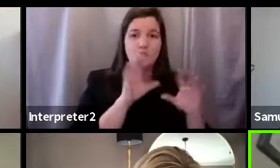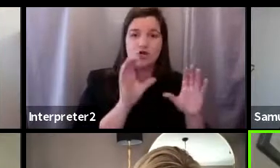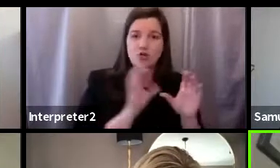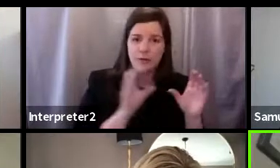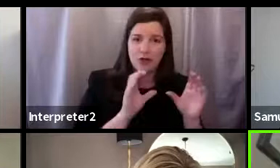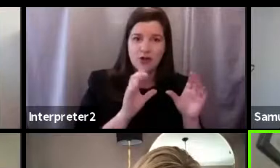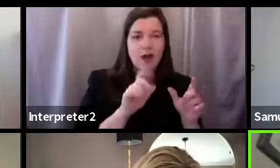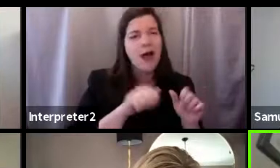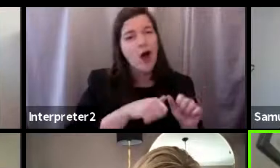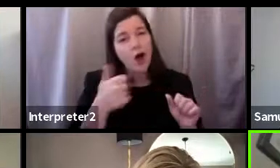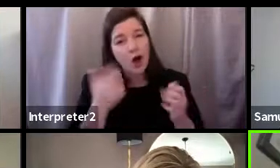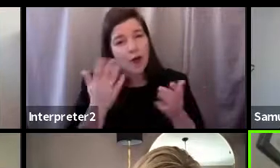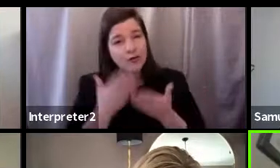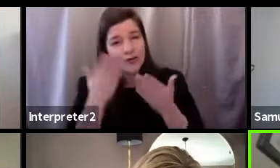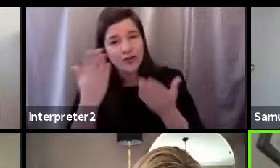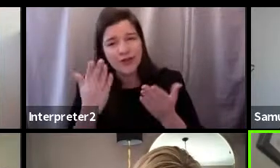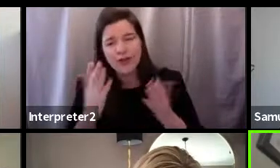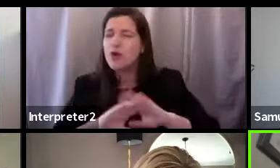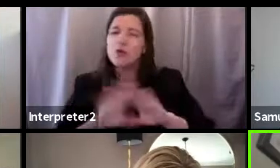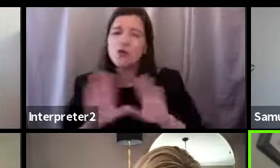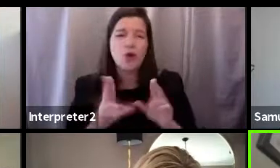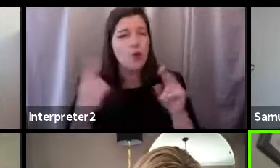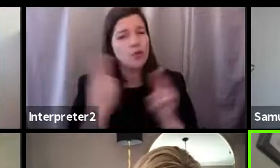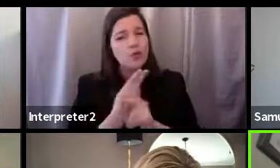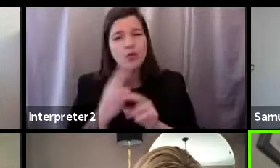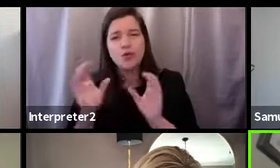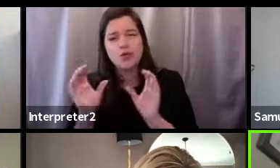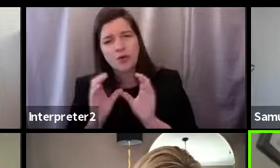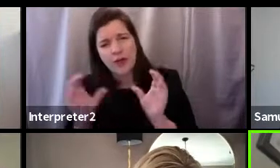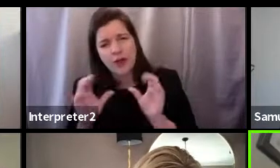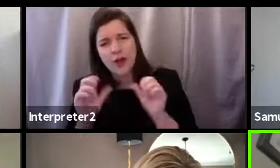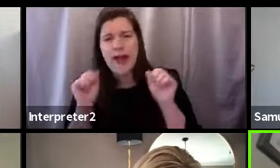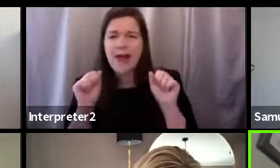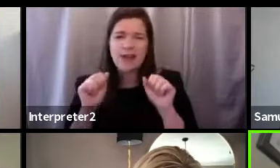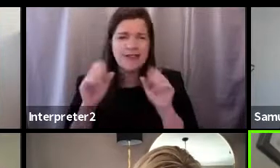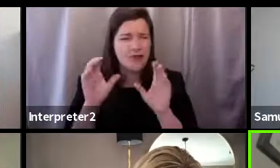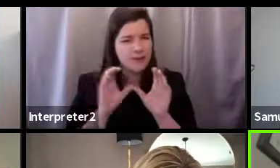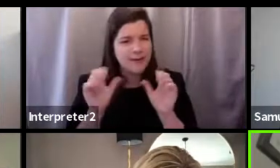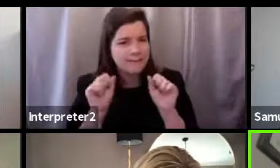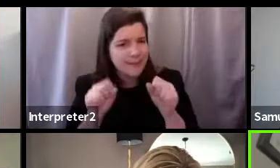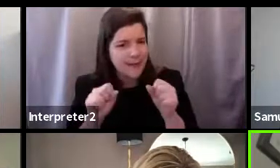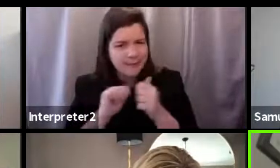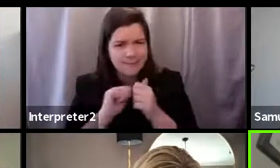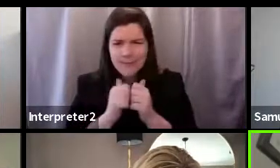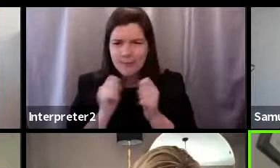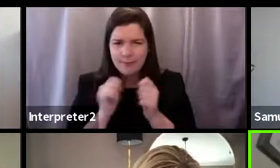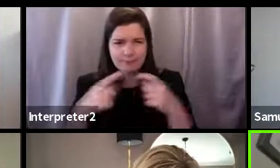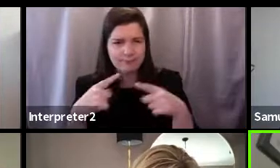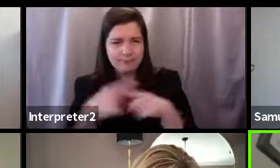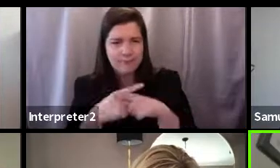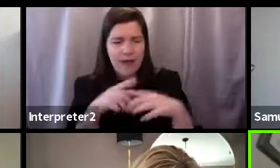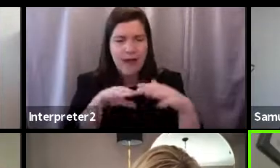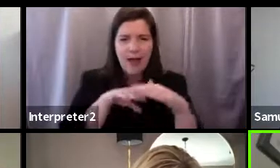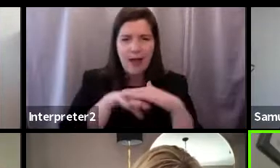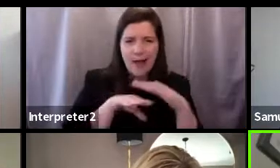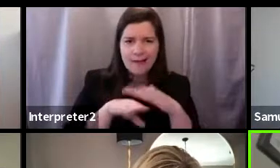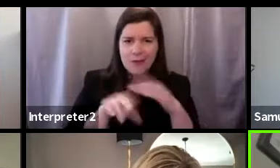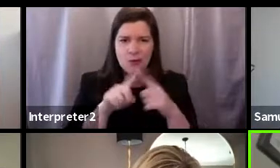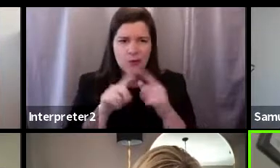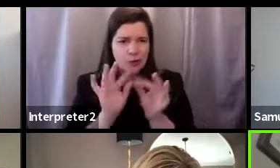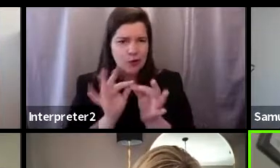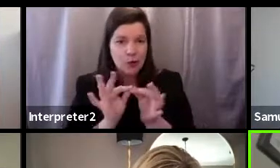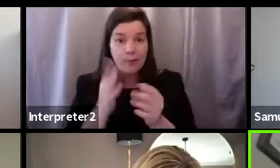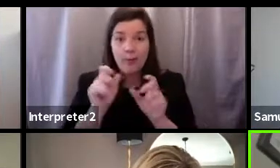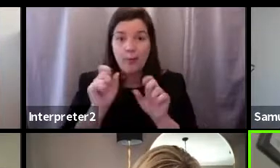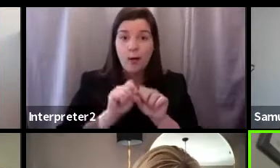was a suggestion that we not use certification because it could somehow interfere with the access that we have to interpreters who might go